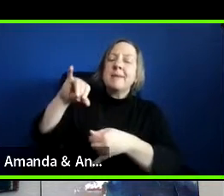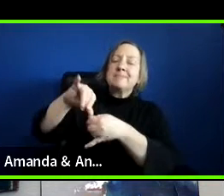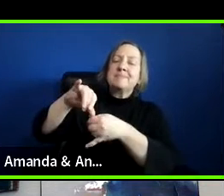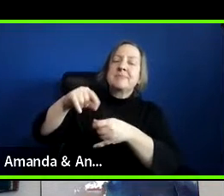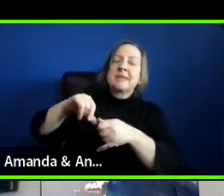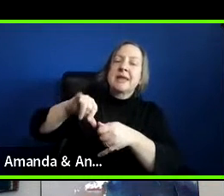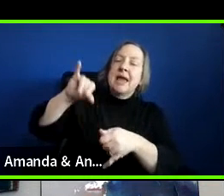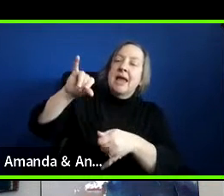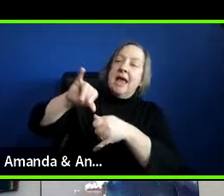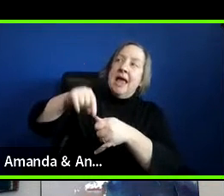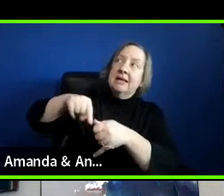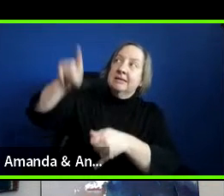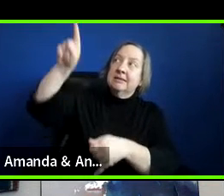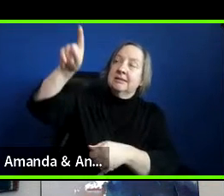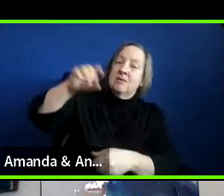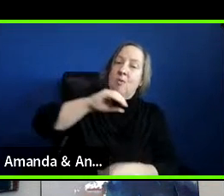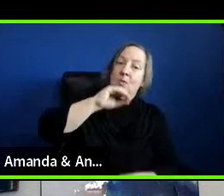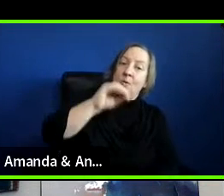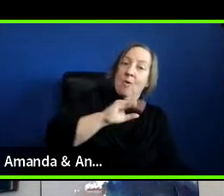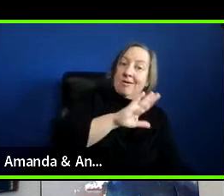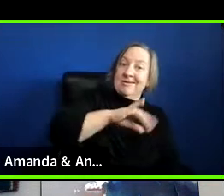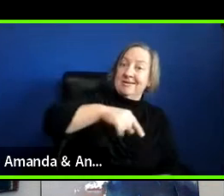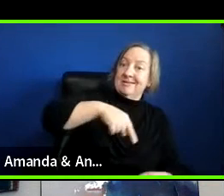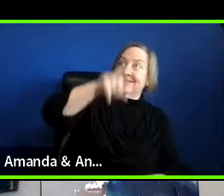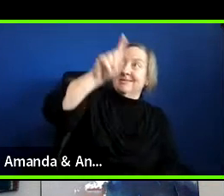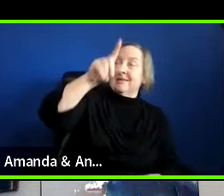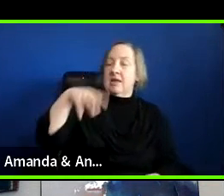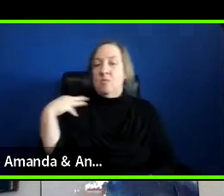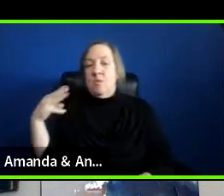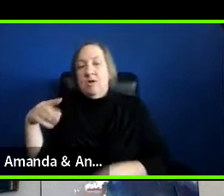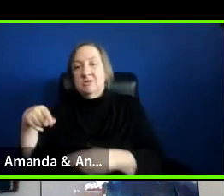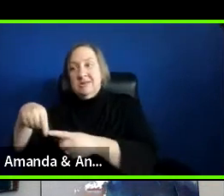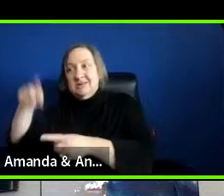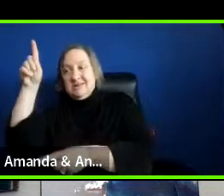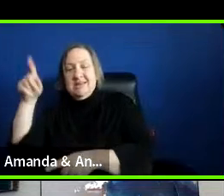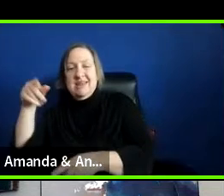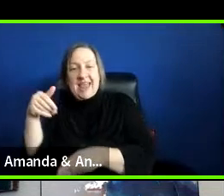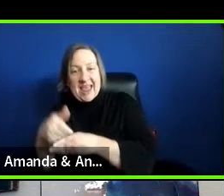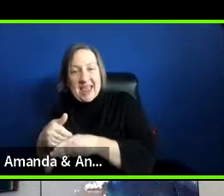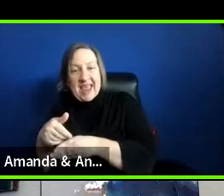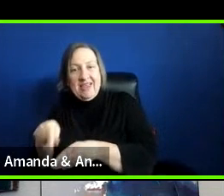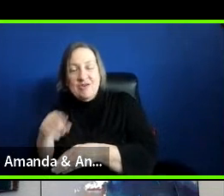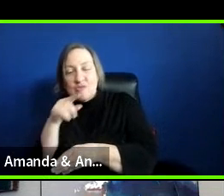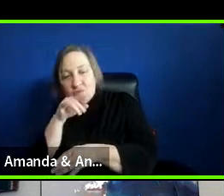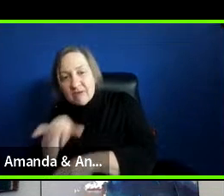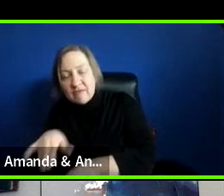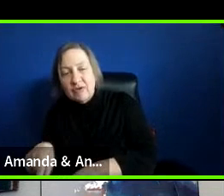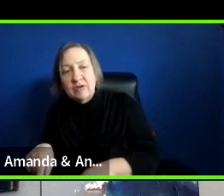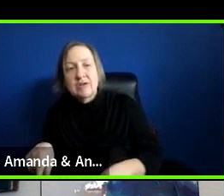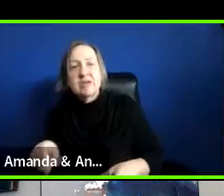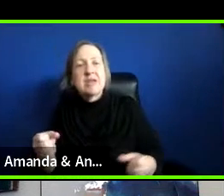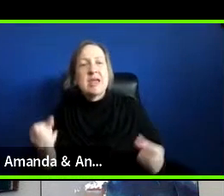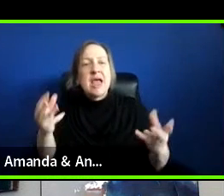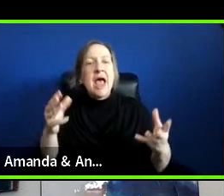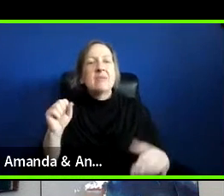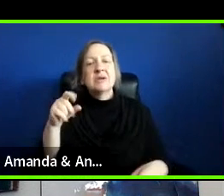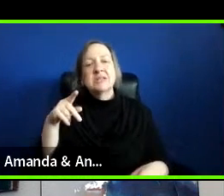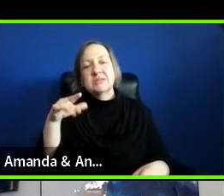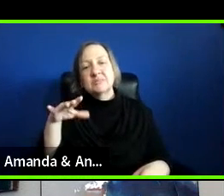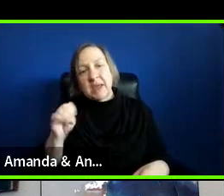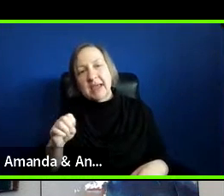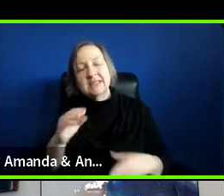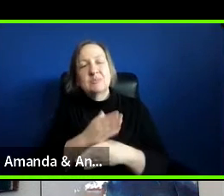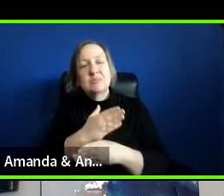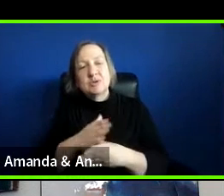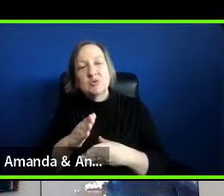the Oregon side and the Washington side at the river? How much space will there be